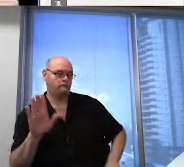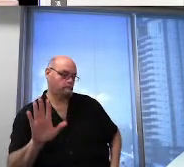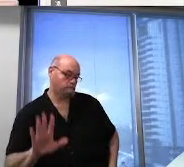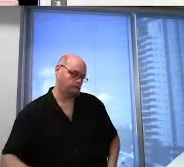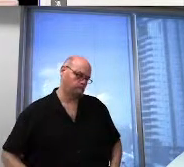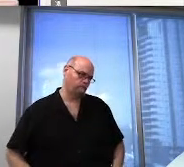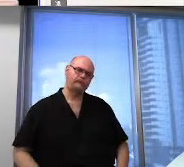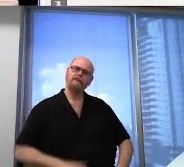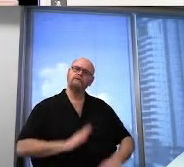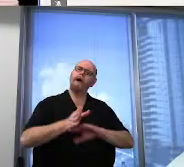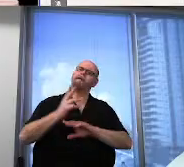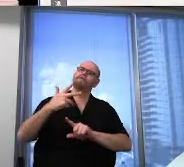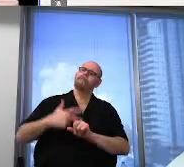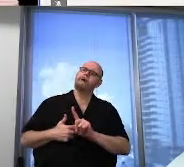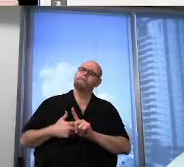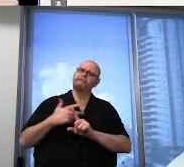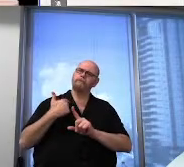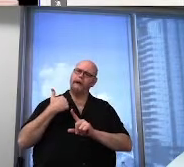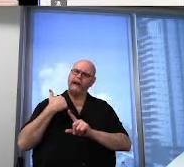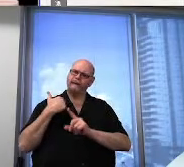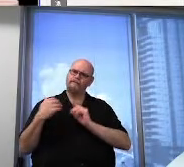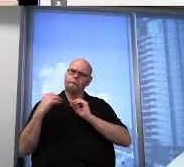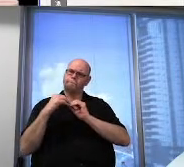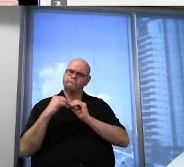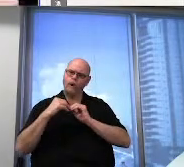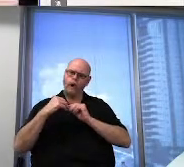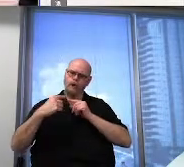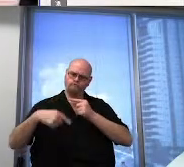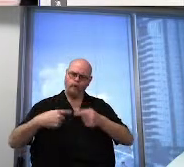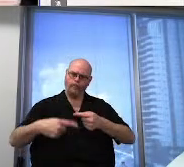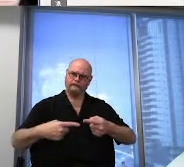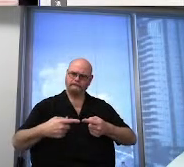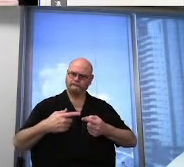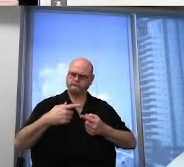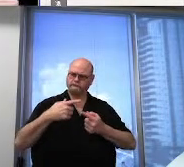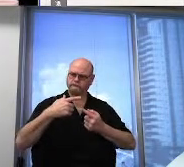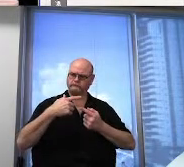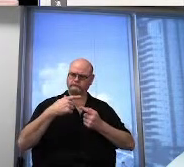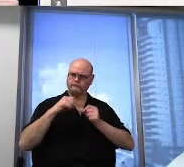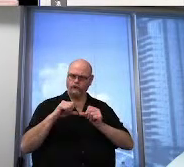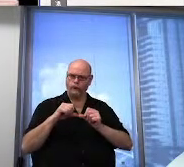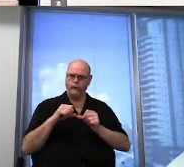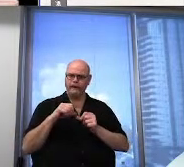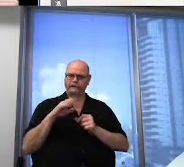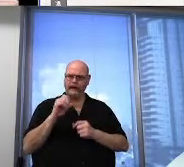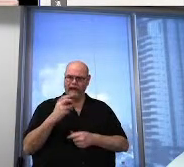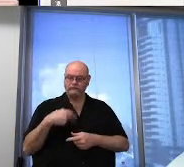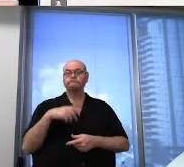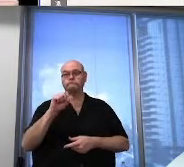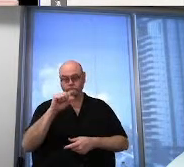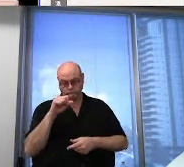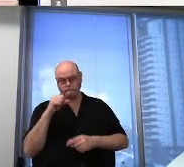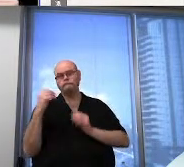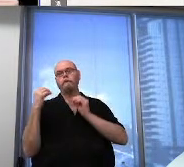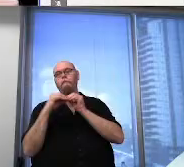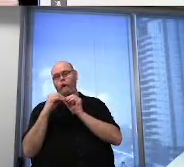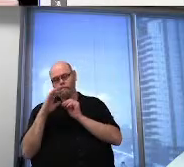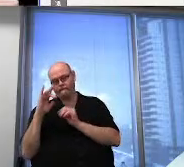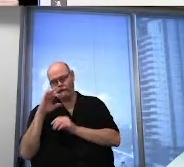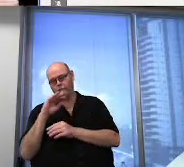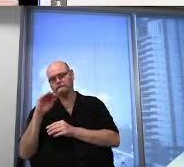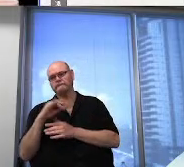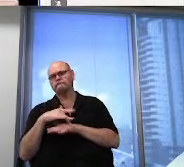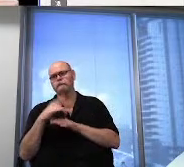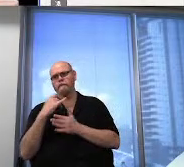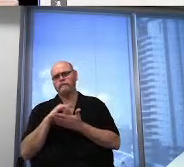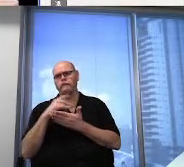I did. so after that 3-month period, there would be rolling cash coming in from reimbursements, though, right? That there will be another 25% available for that